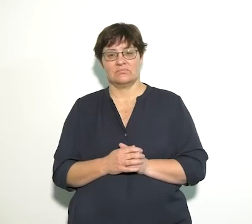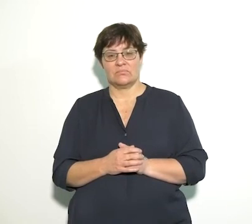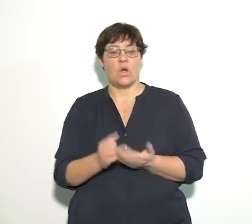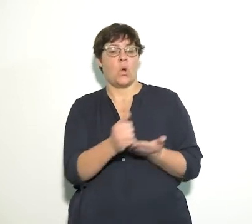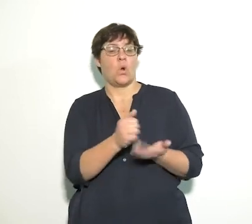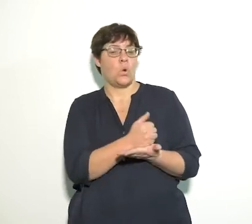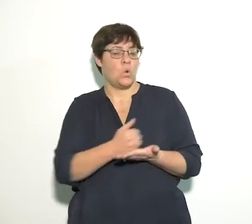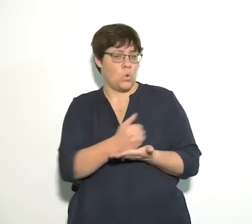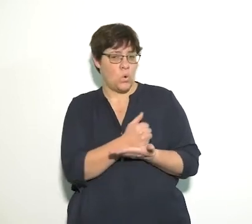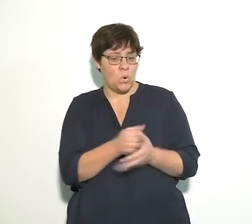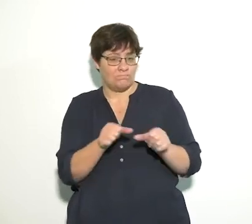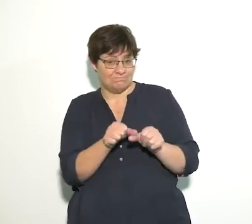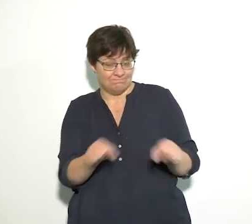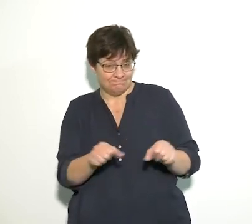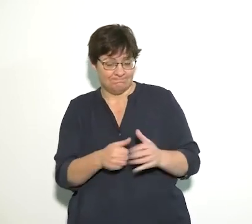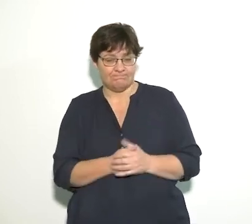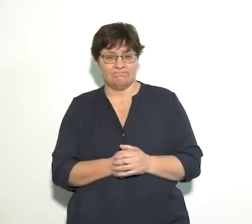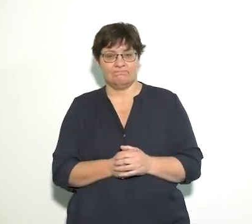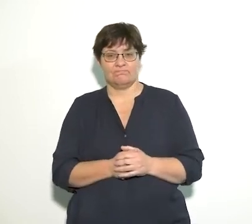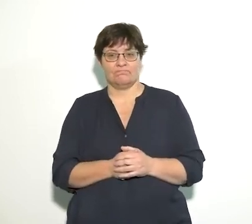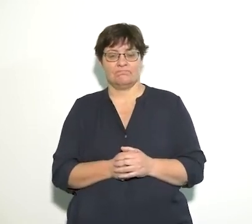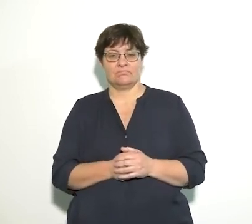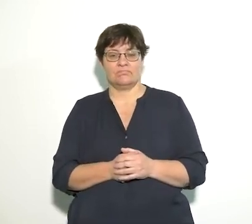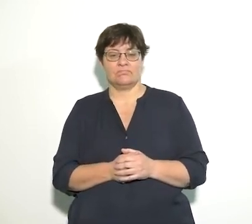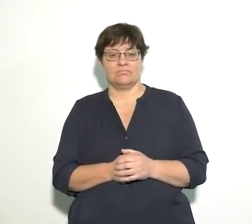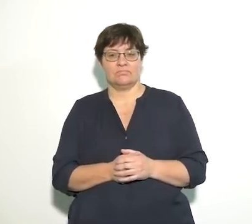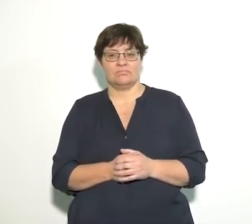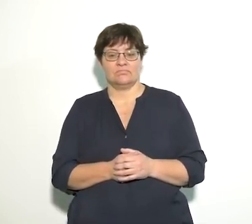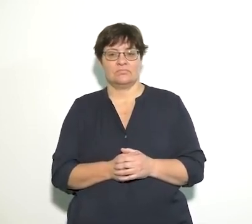Apply some glue to the end of your spatula cut out